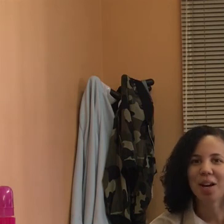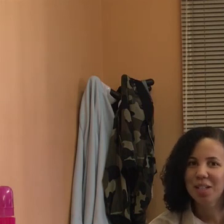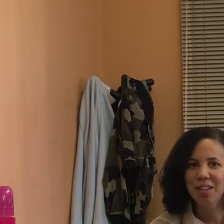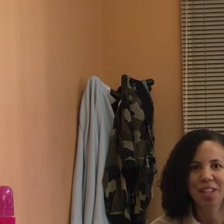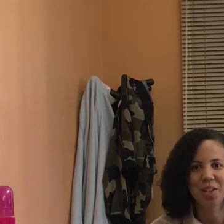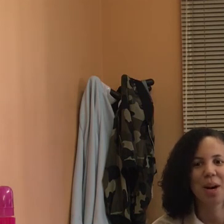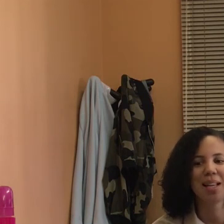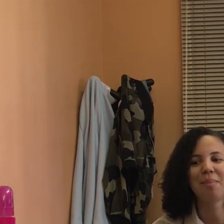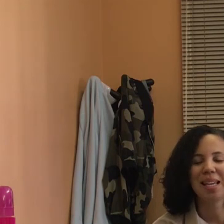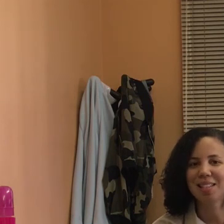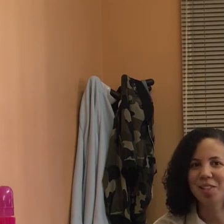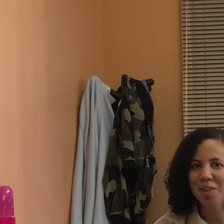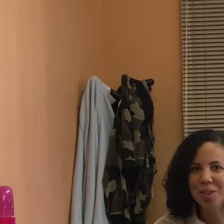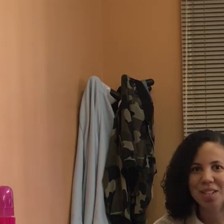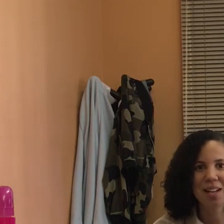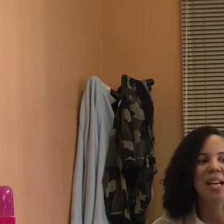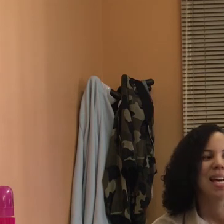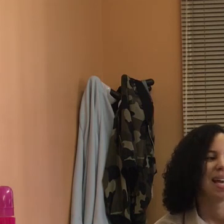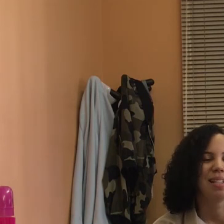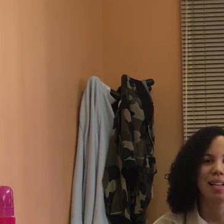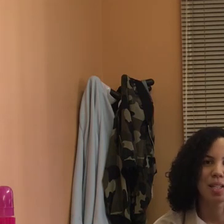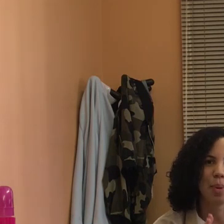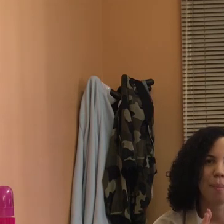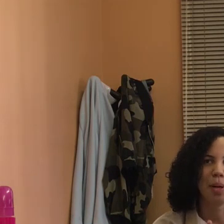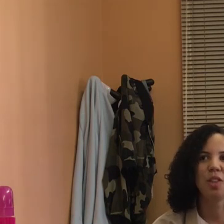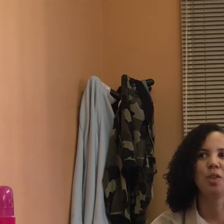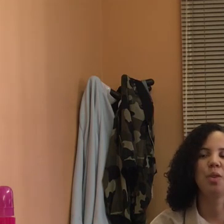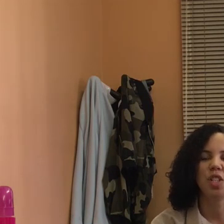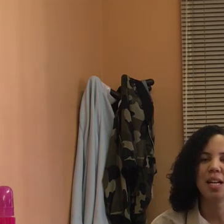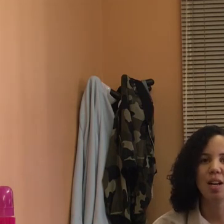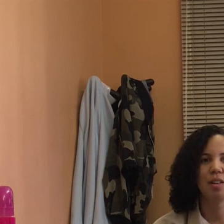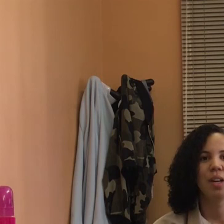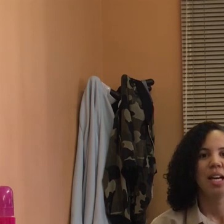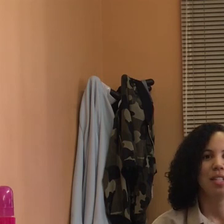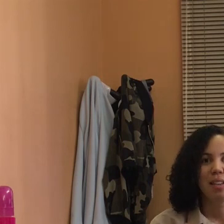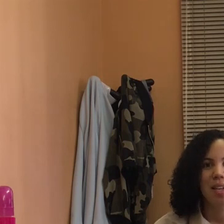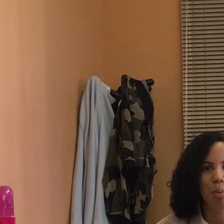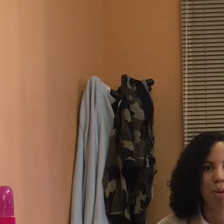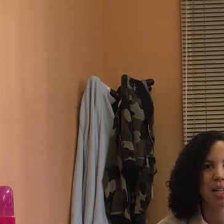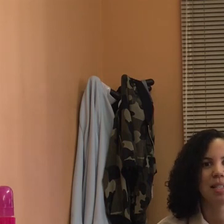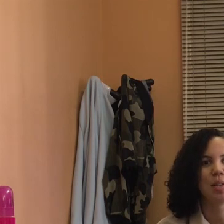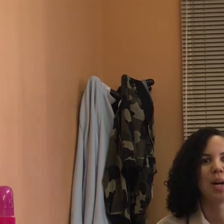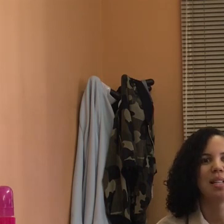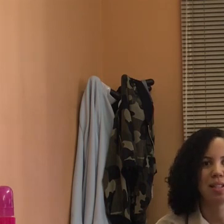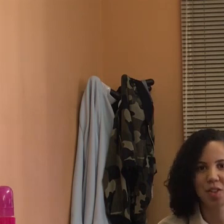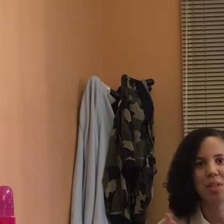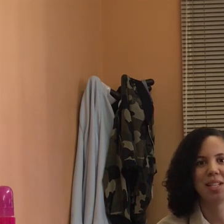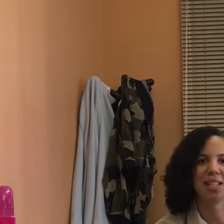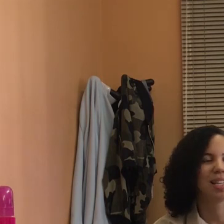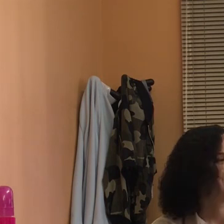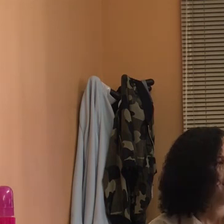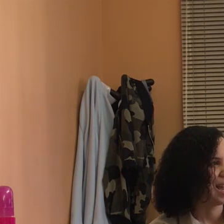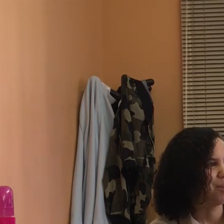And without any further ado, I'll let my guest introduce herself and take us a bit through the journey of receiving our booklets as well as